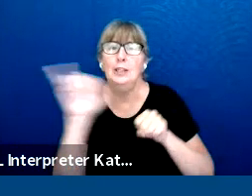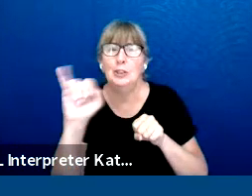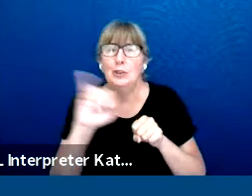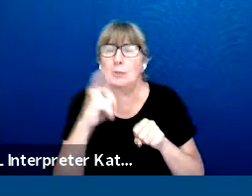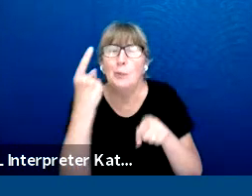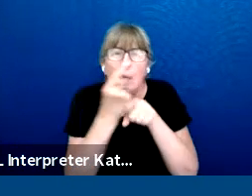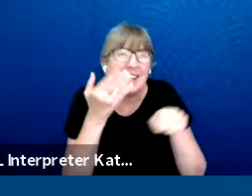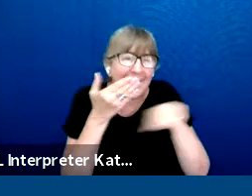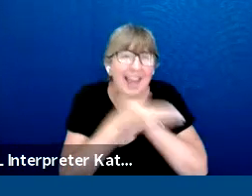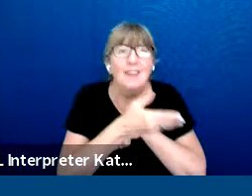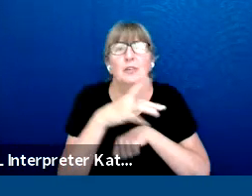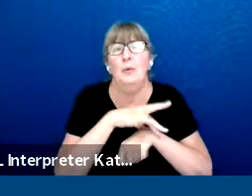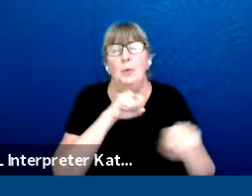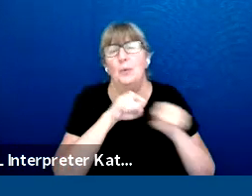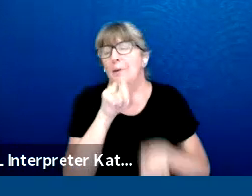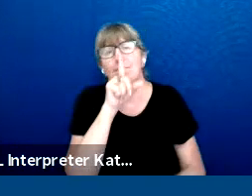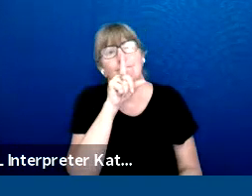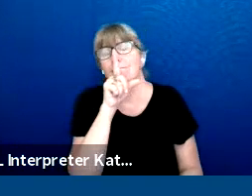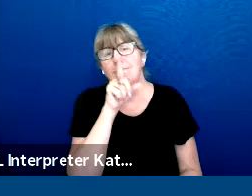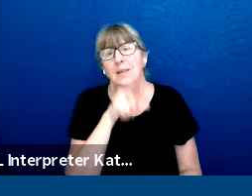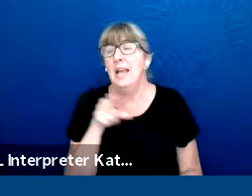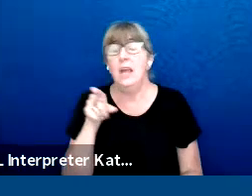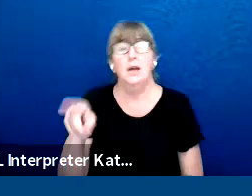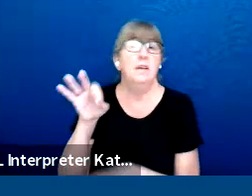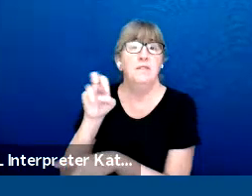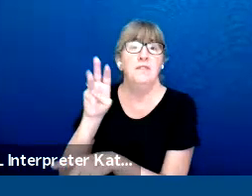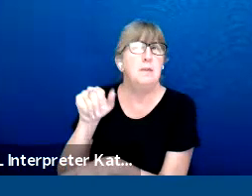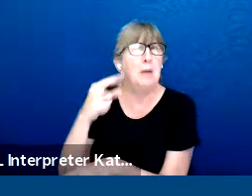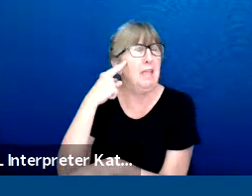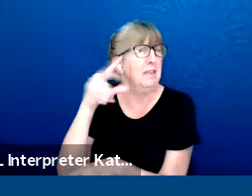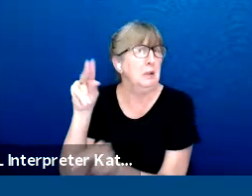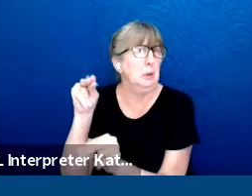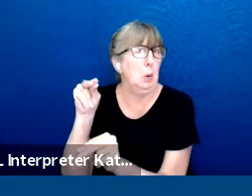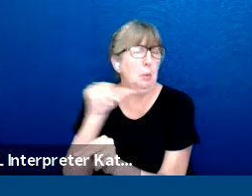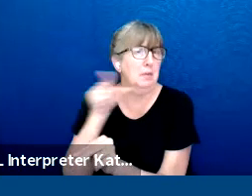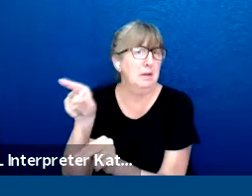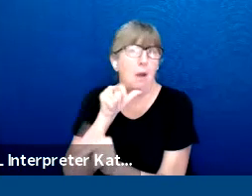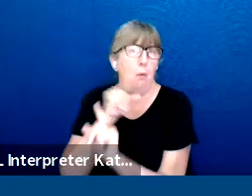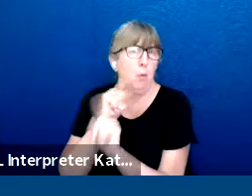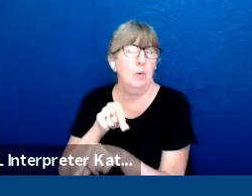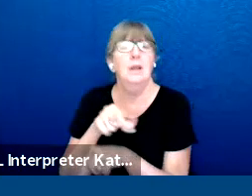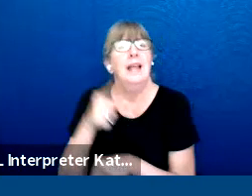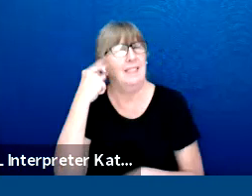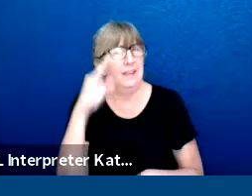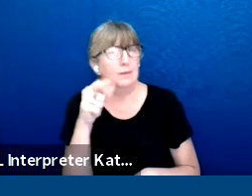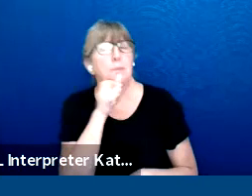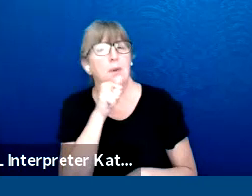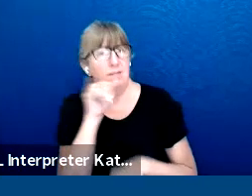has done. It's probably private industry. There would not be anything like that for